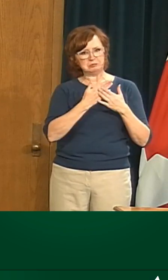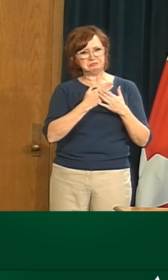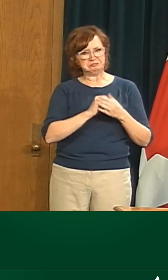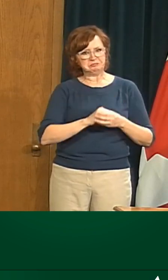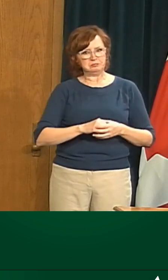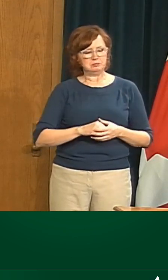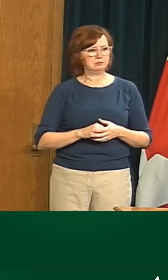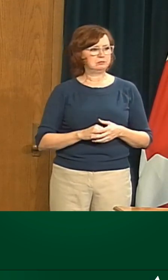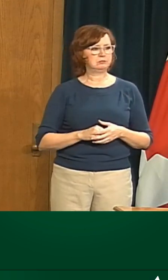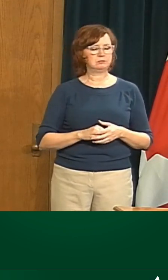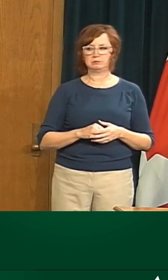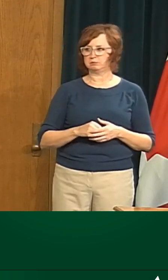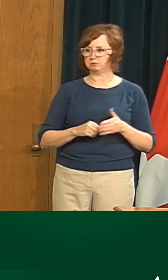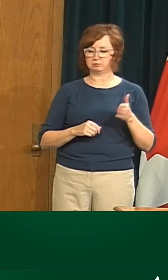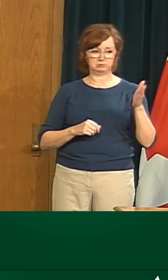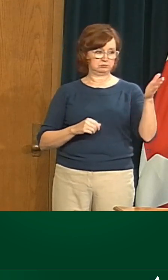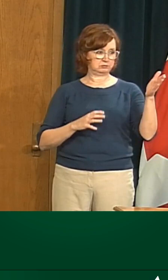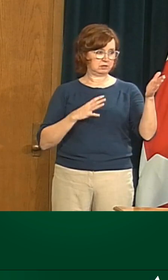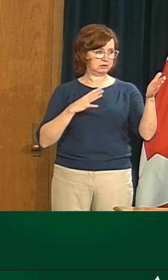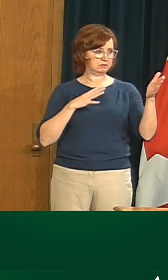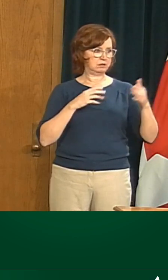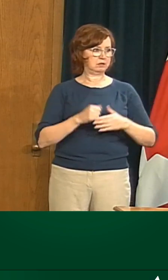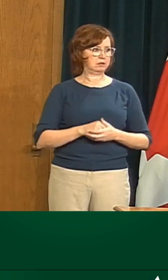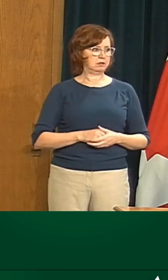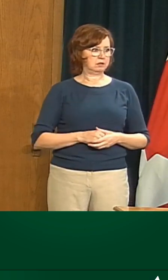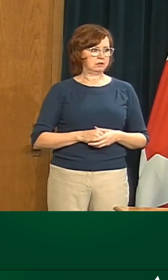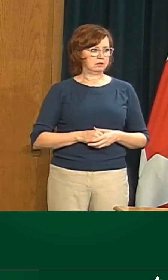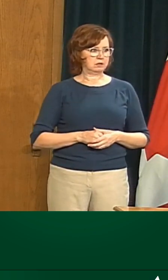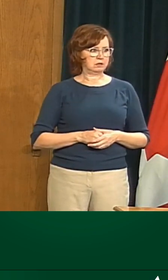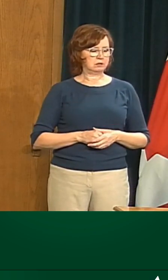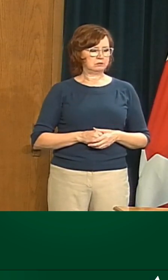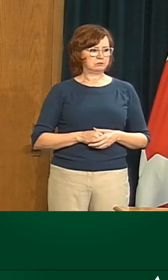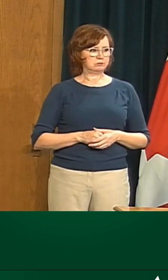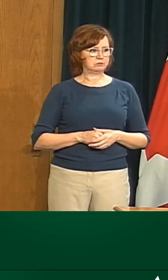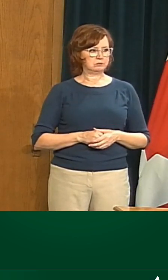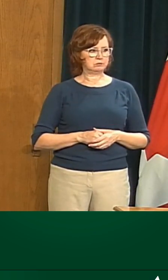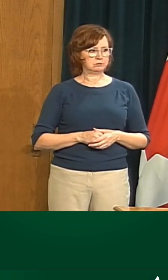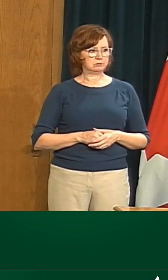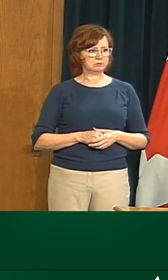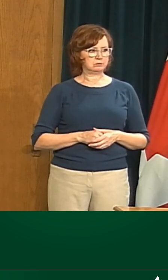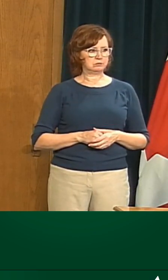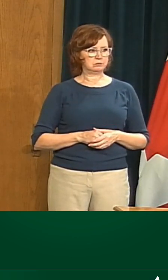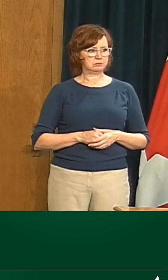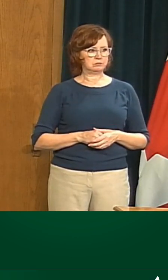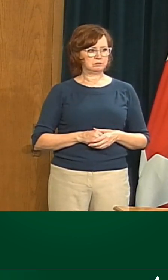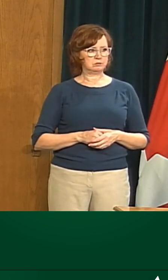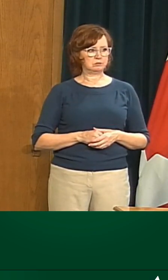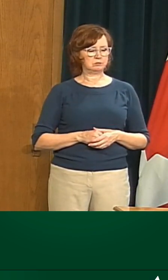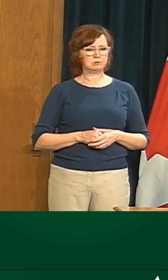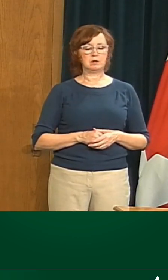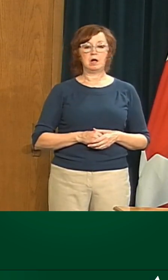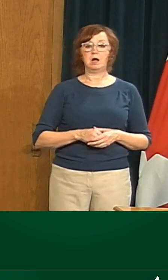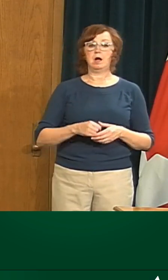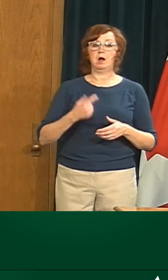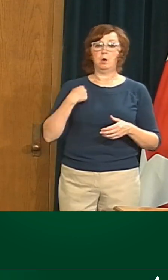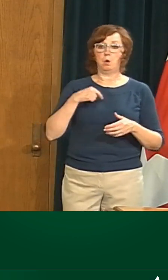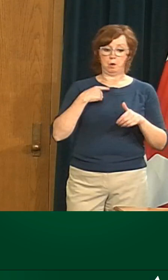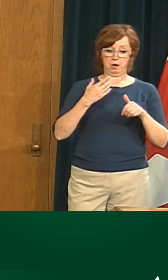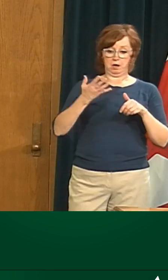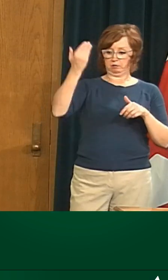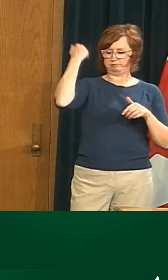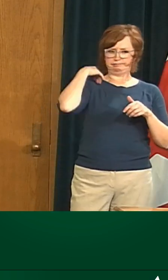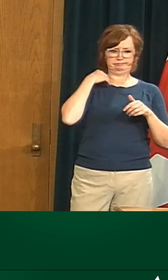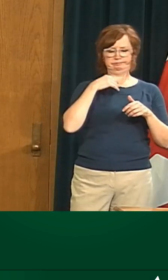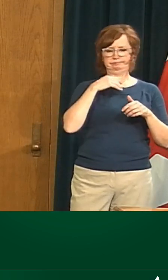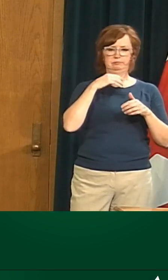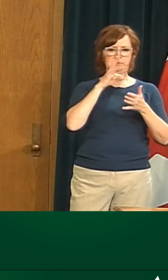were cranking up the restrictions, there were some cities and towns that wanted to move more quickly. Will cities and towns